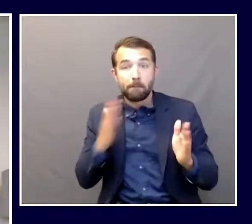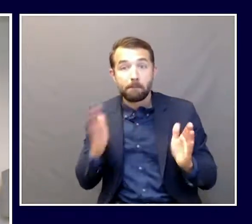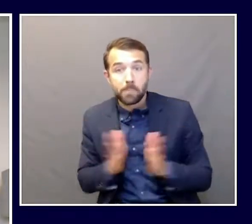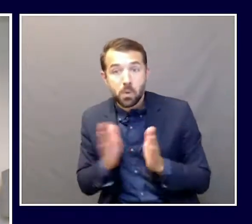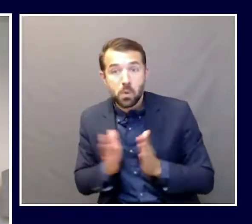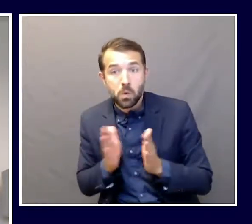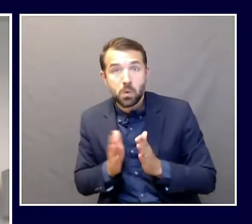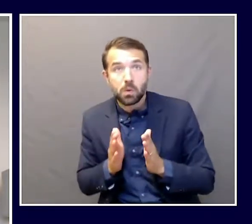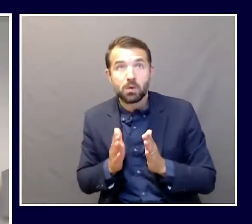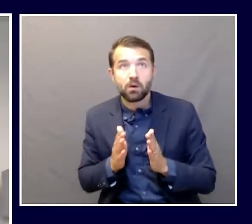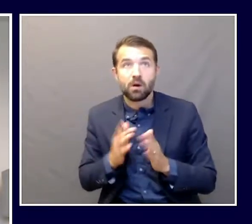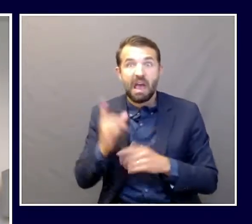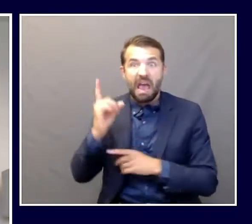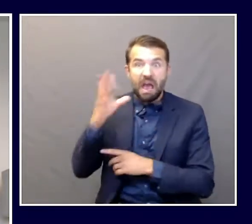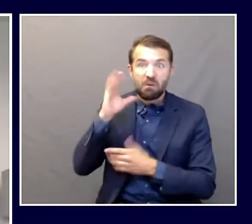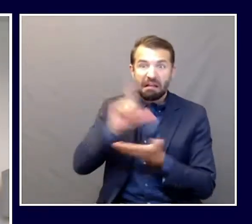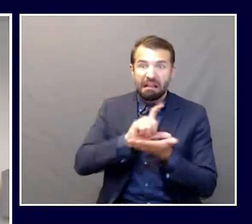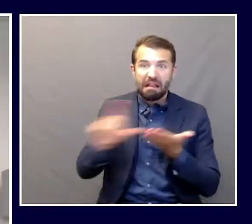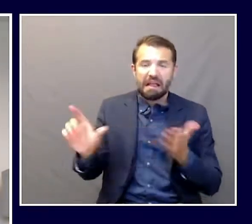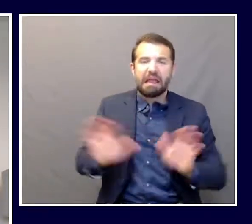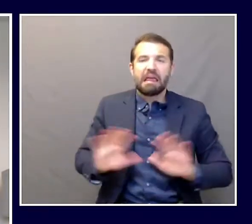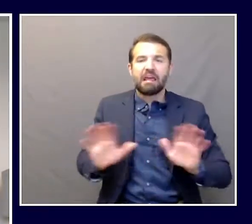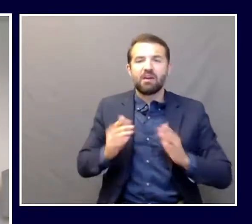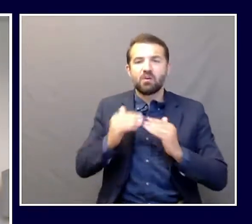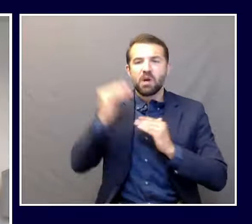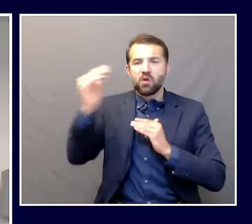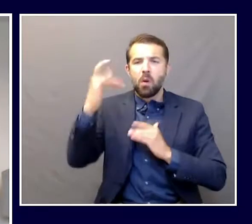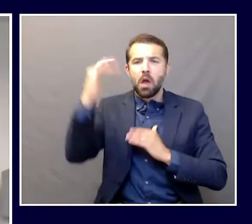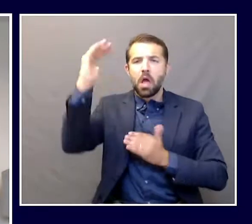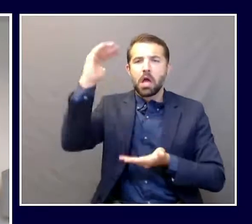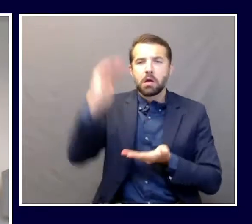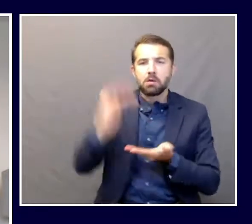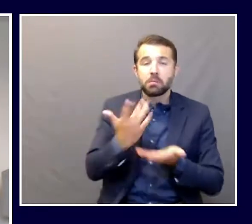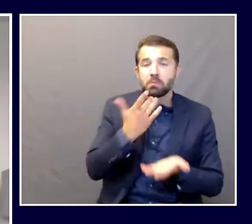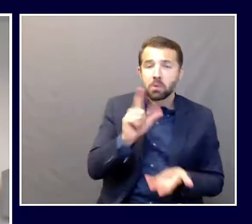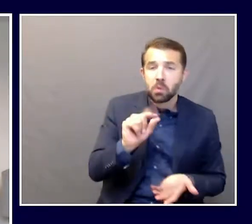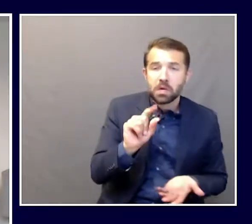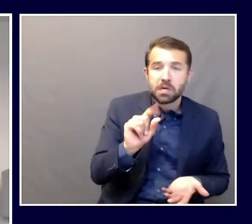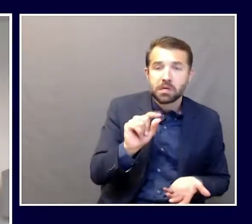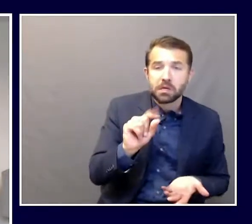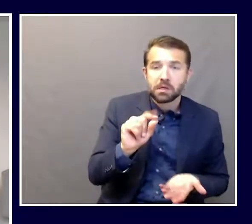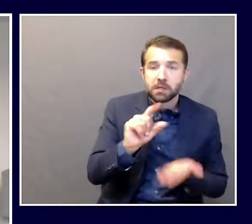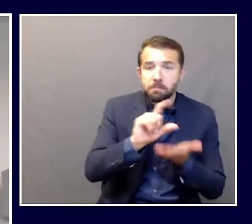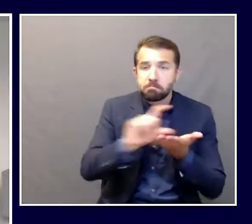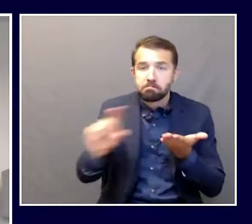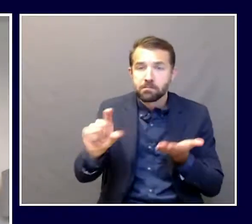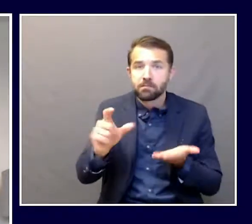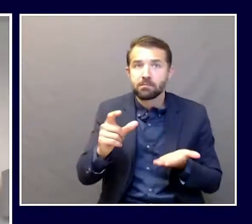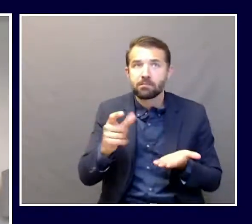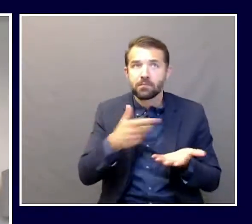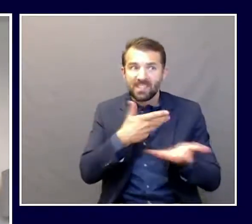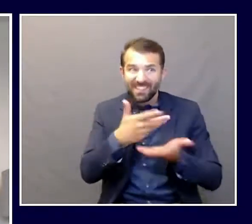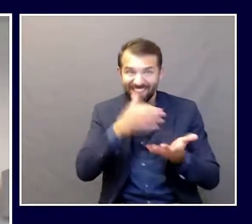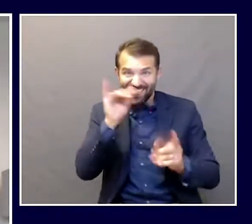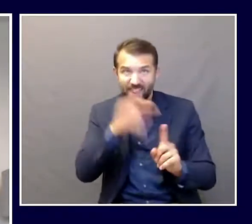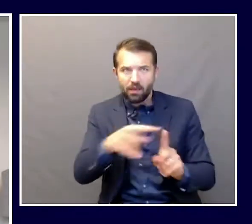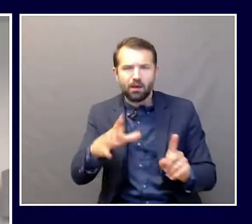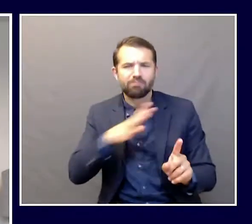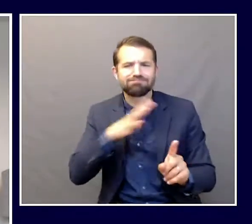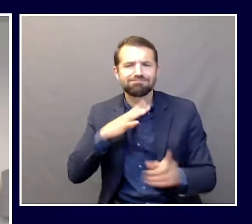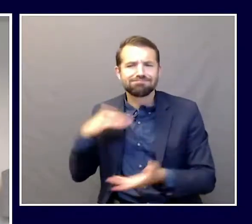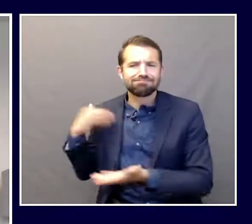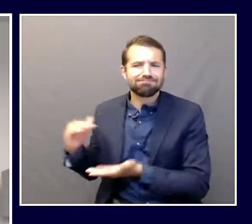up and get them 20 doses a week. So we're having those really detailed conversations. My goal right now for the next phase